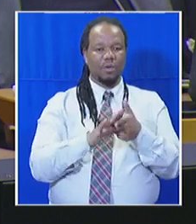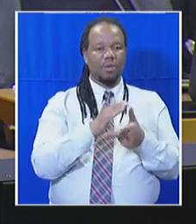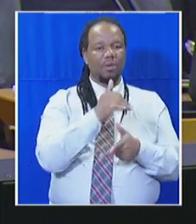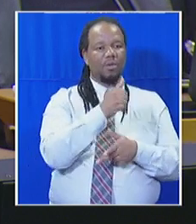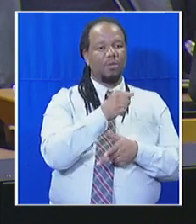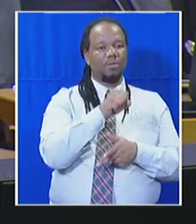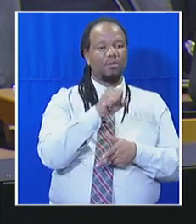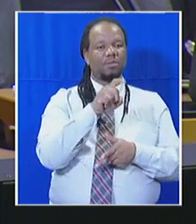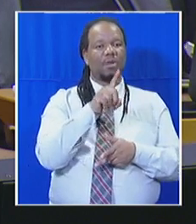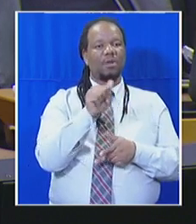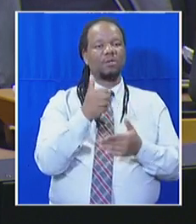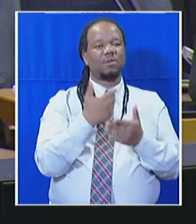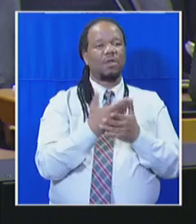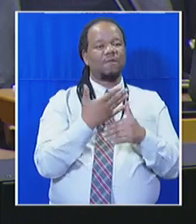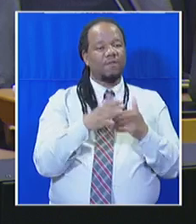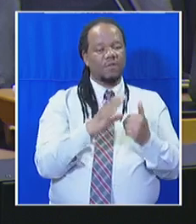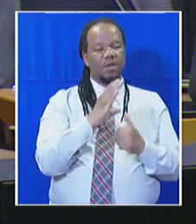conducted CAPS orientation to